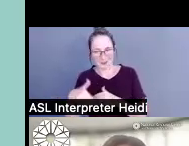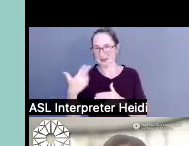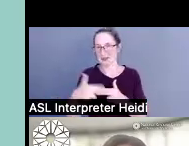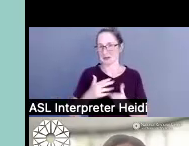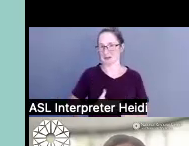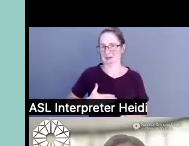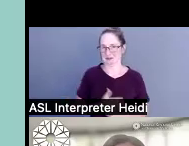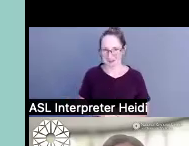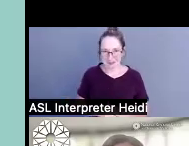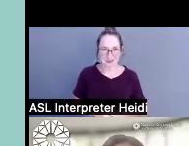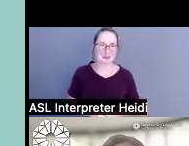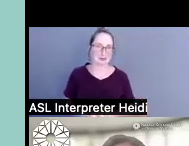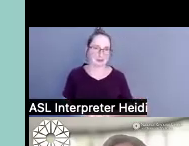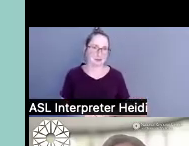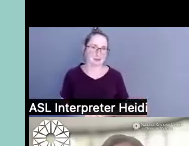please.